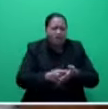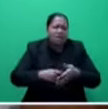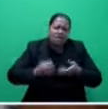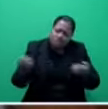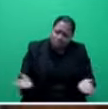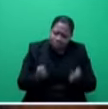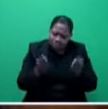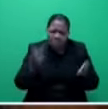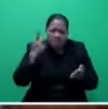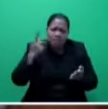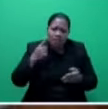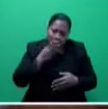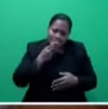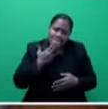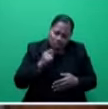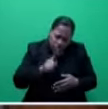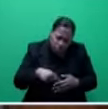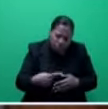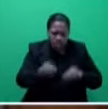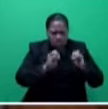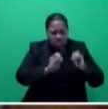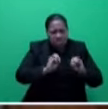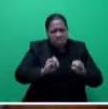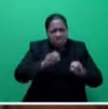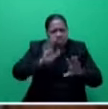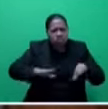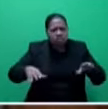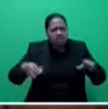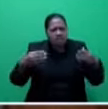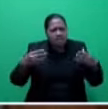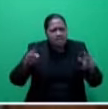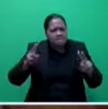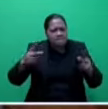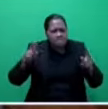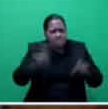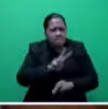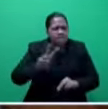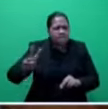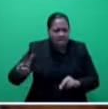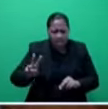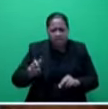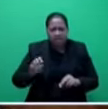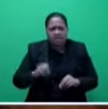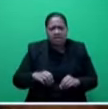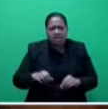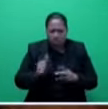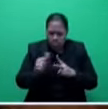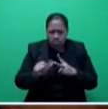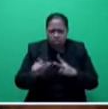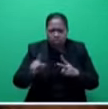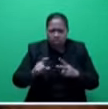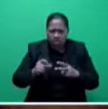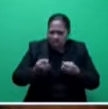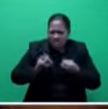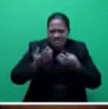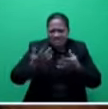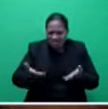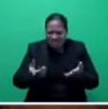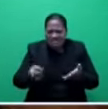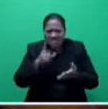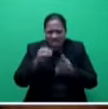their children values and also help them learn skills that will last them a lifetime. I know it has been a difficult time for our children